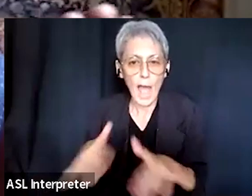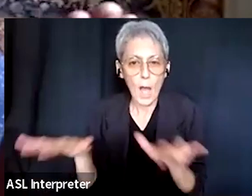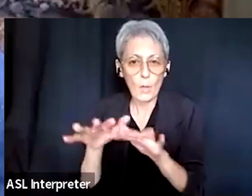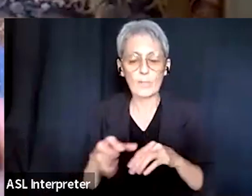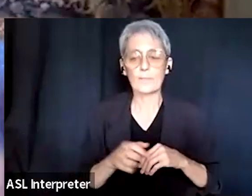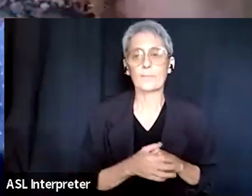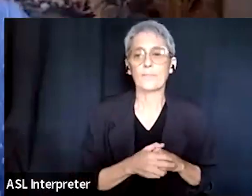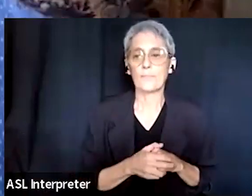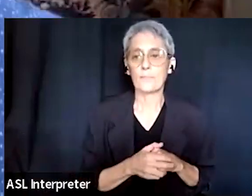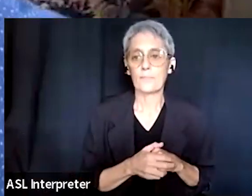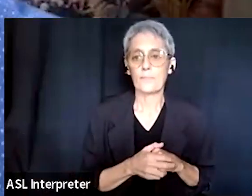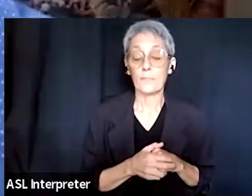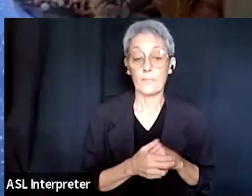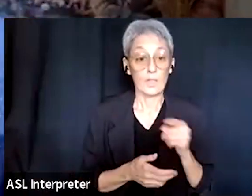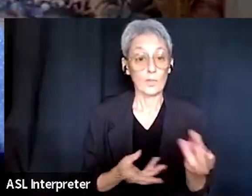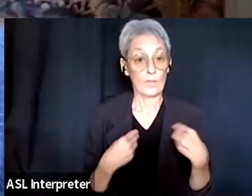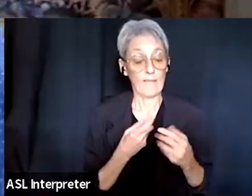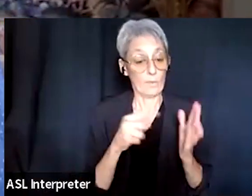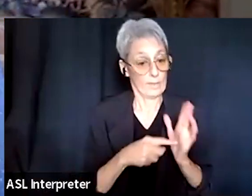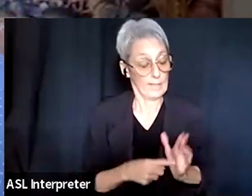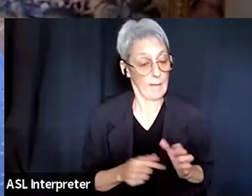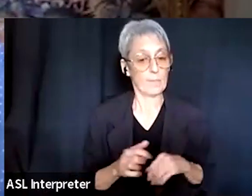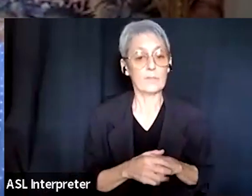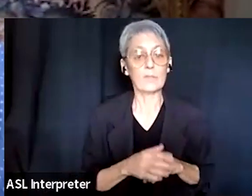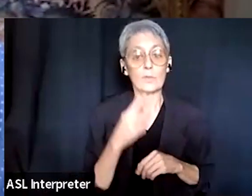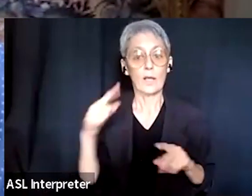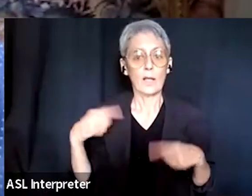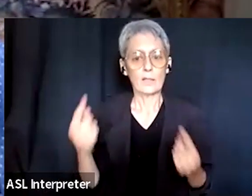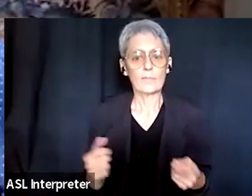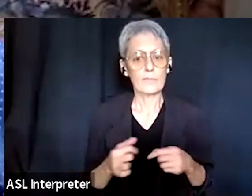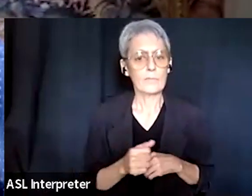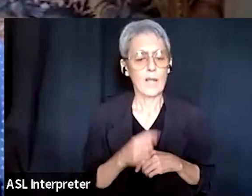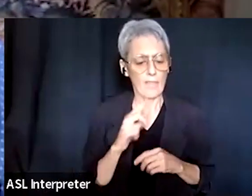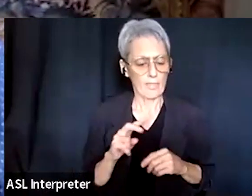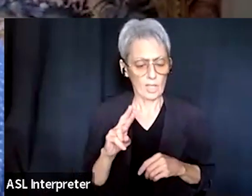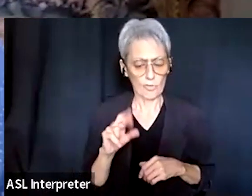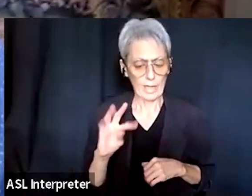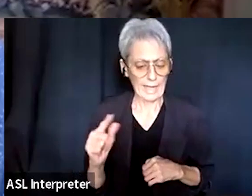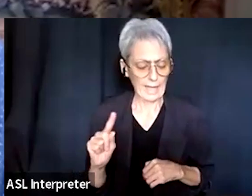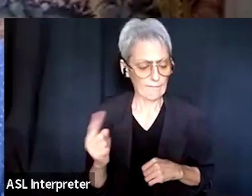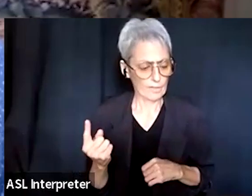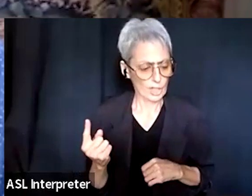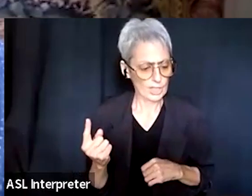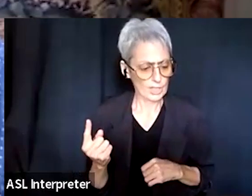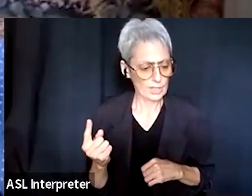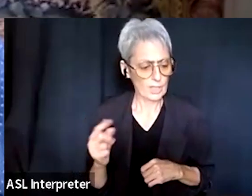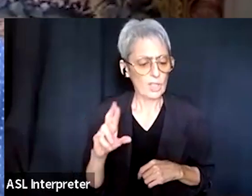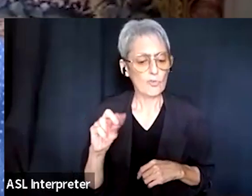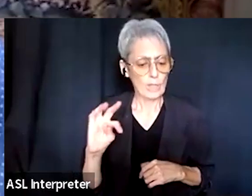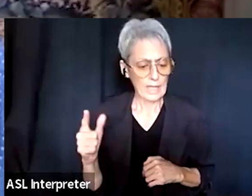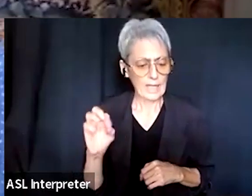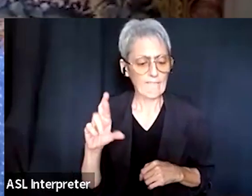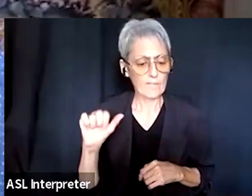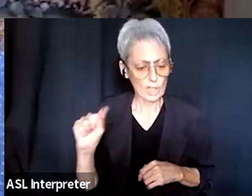And you gave several examples historically. I think it was Reading First. Reading First initiative under the